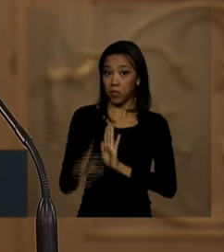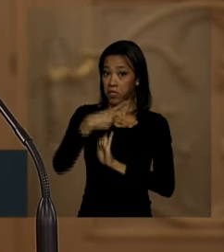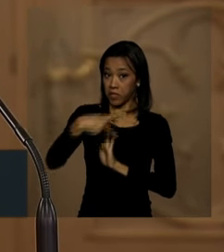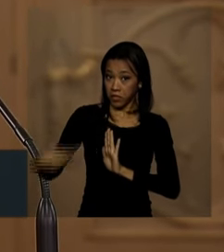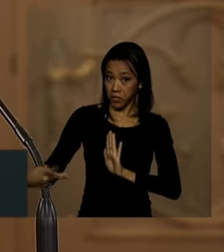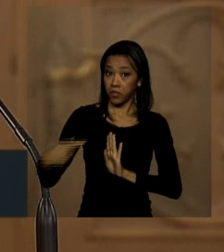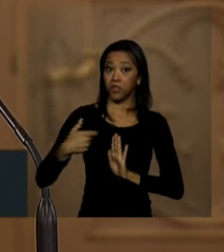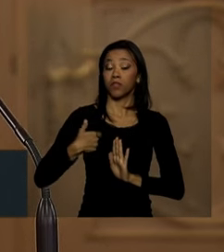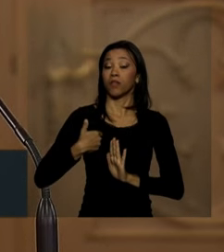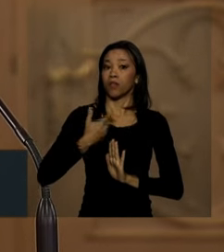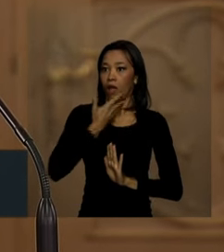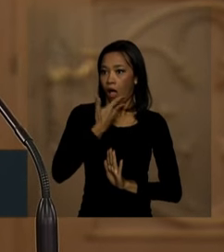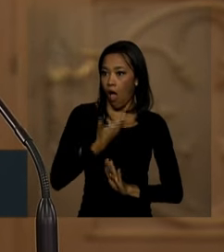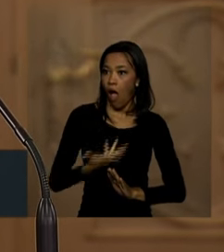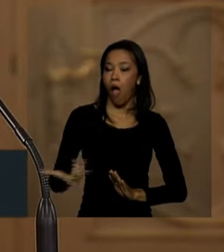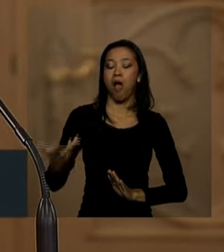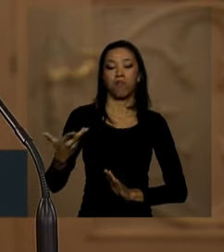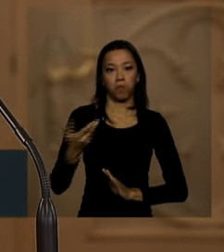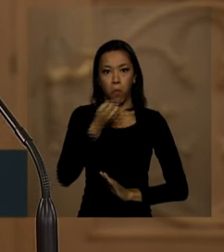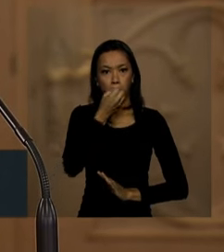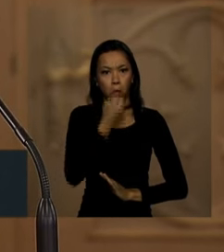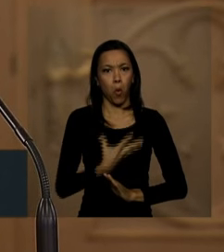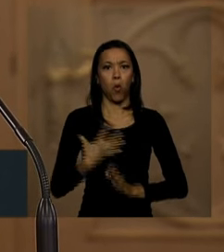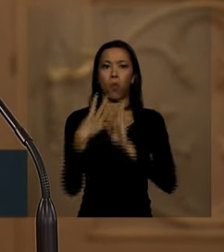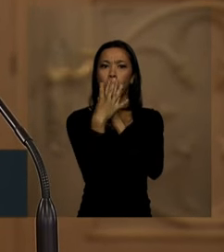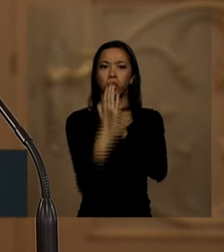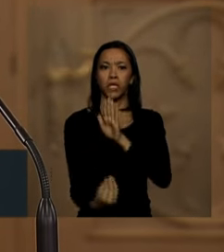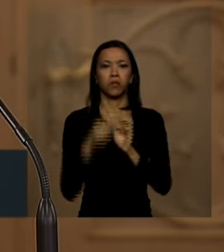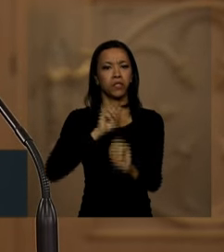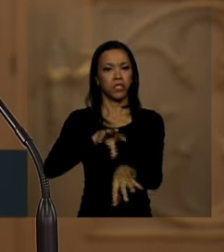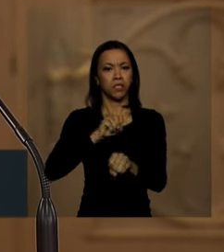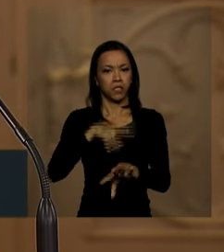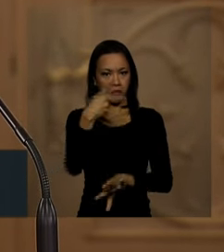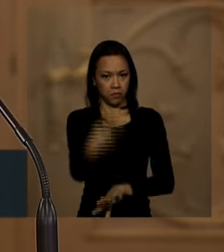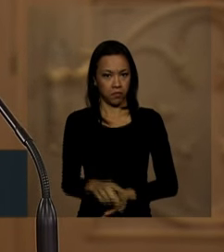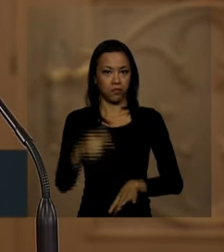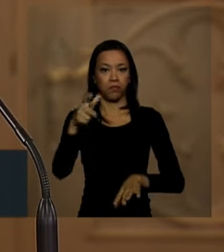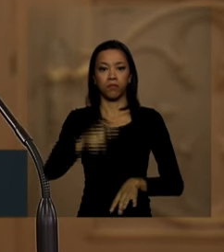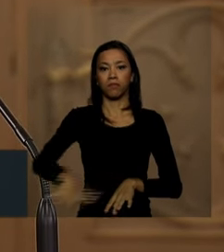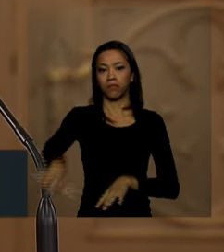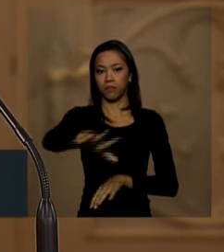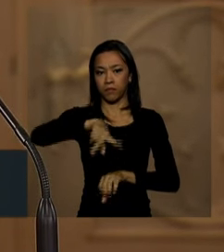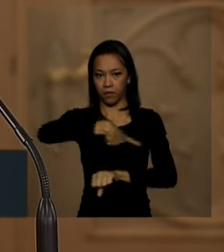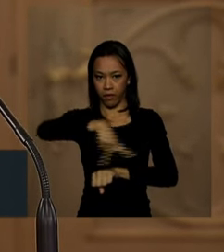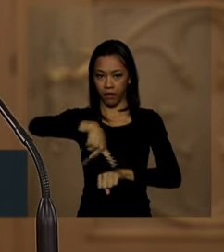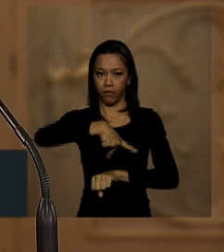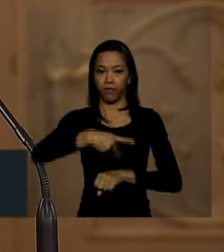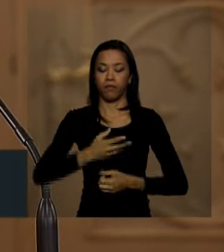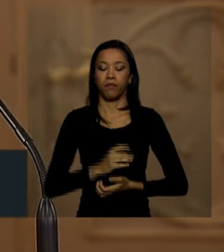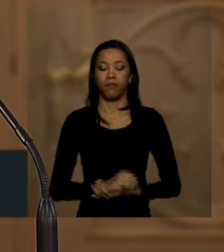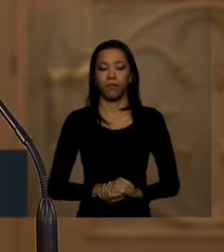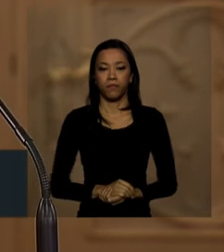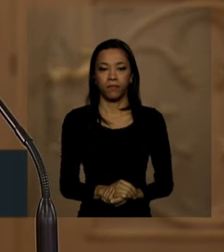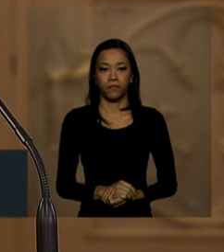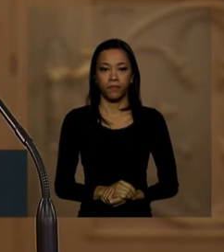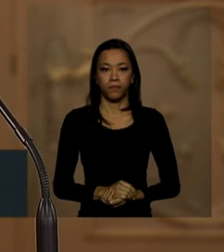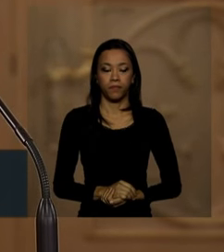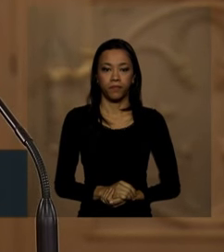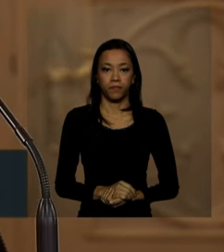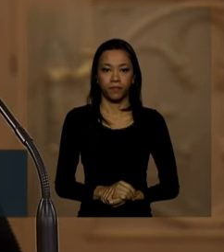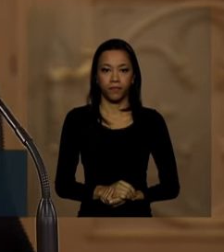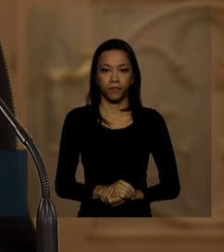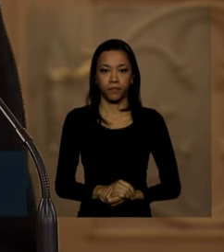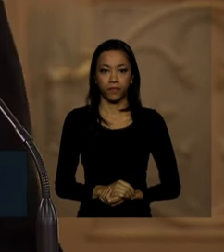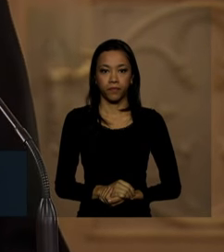dos brasileiros pelo modelo educacional da Finlândia. I have conveyed to President Niinistö the sense of admiration on the part of